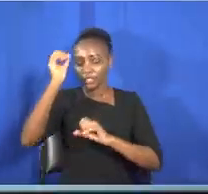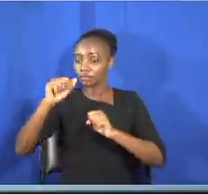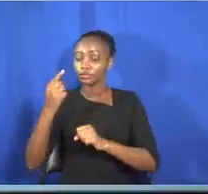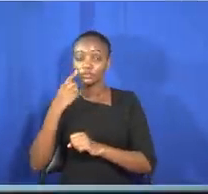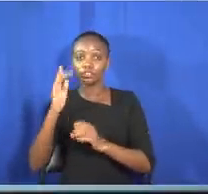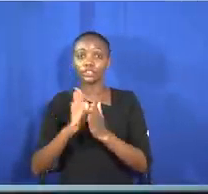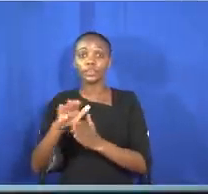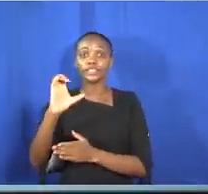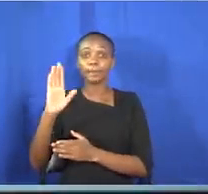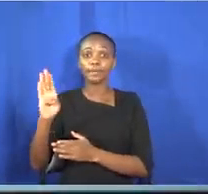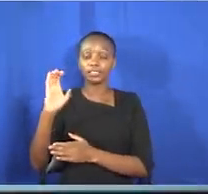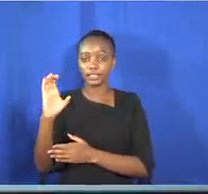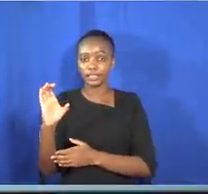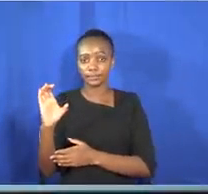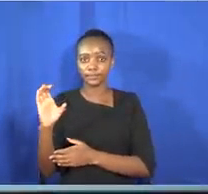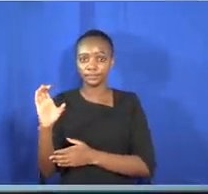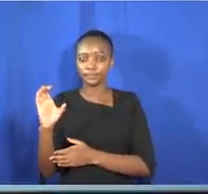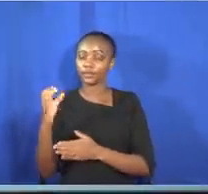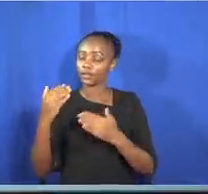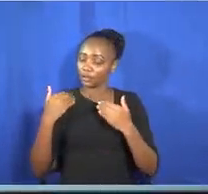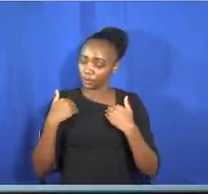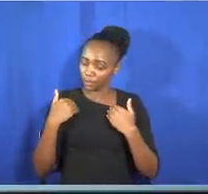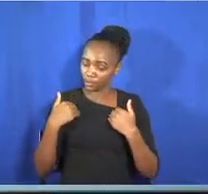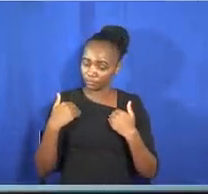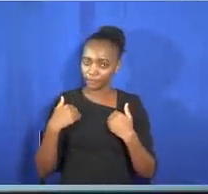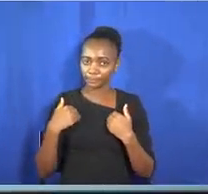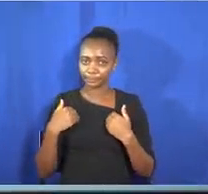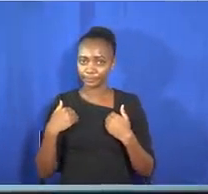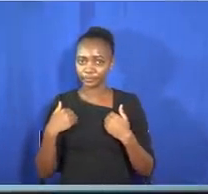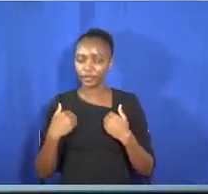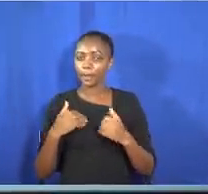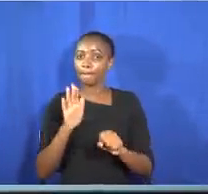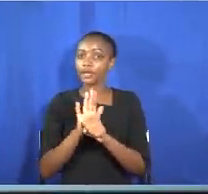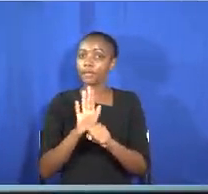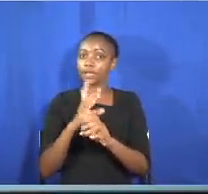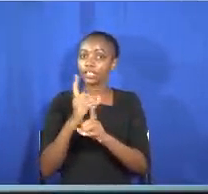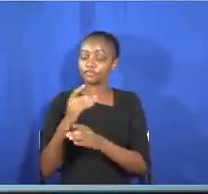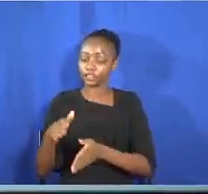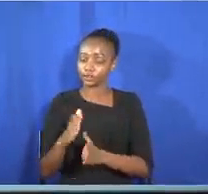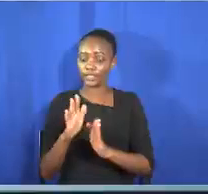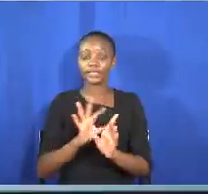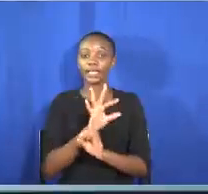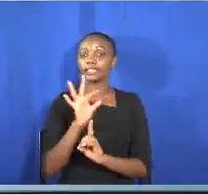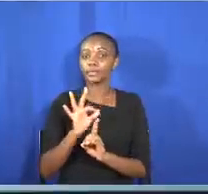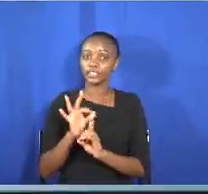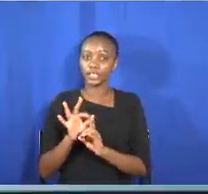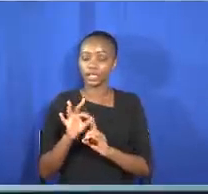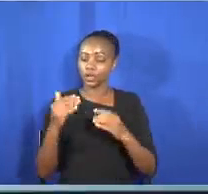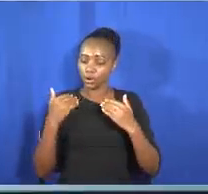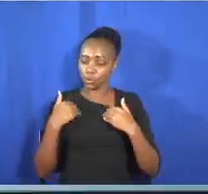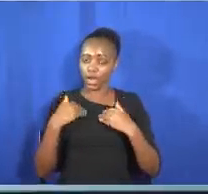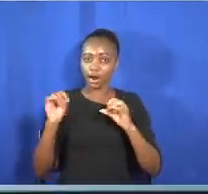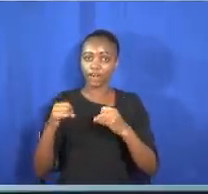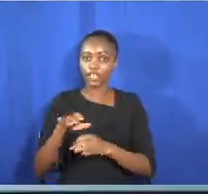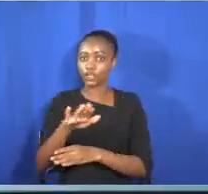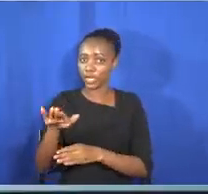learning. We are going to see with the CBC, there is many different pathways, and